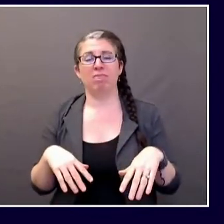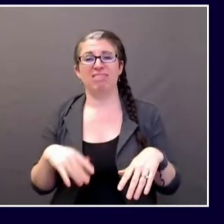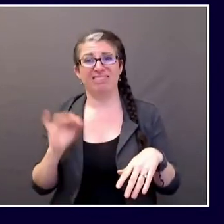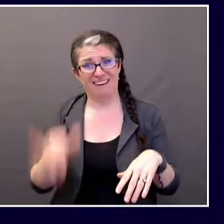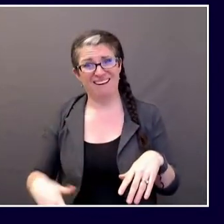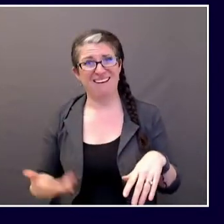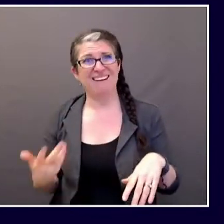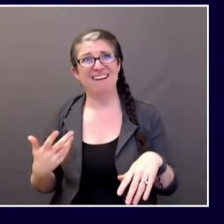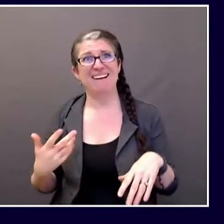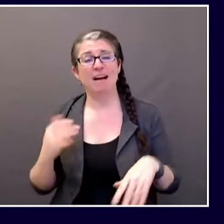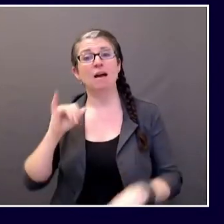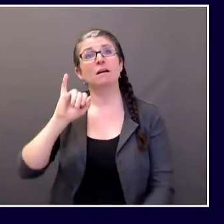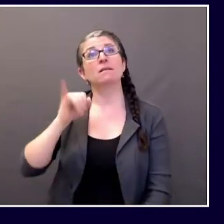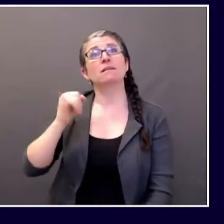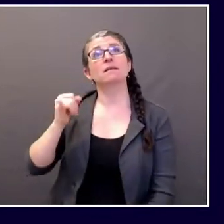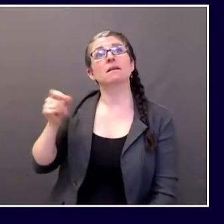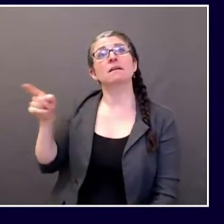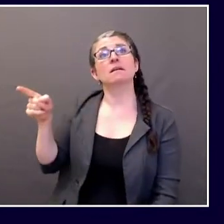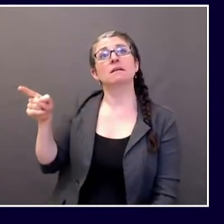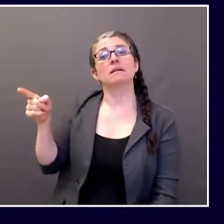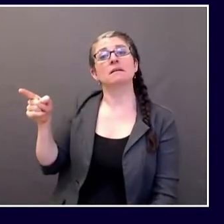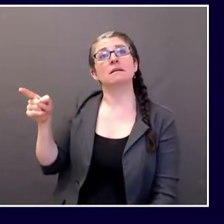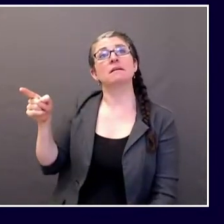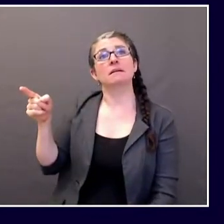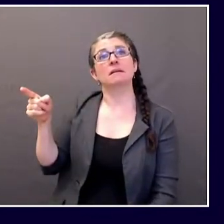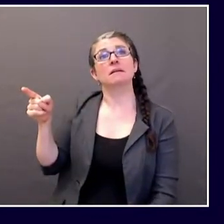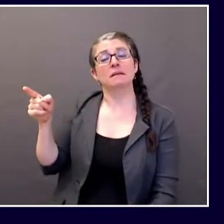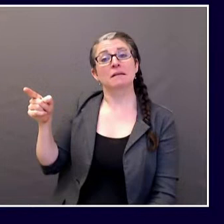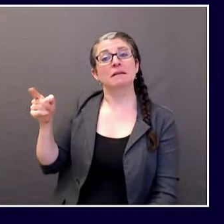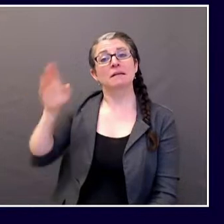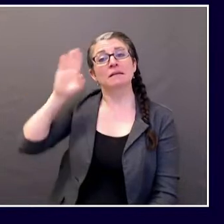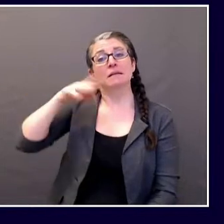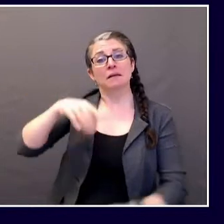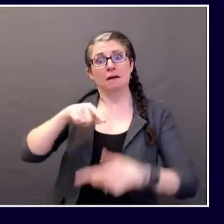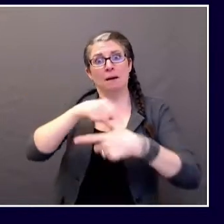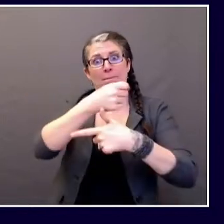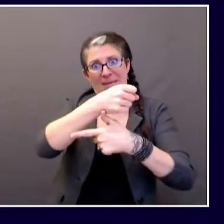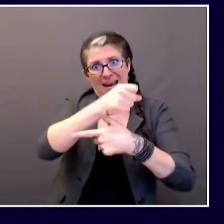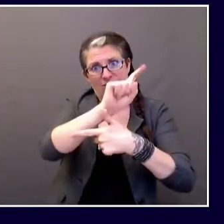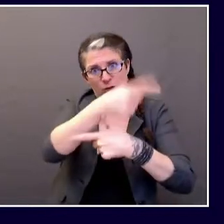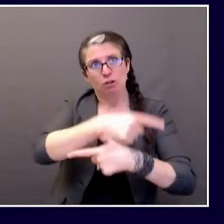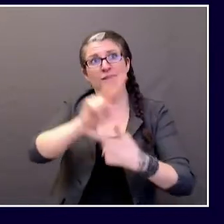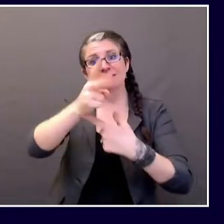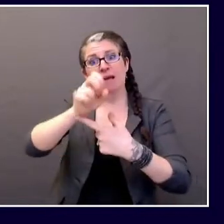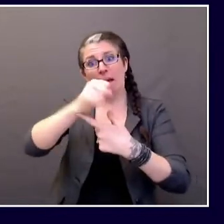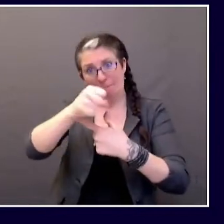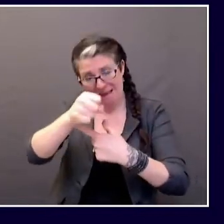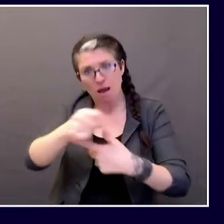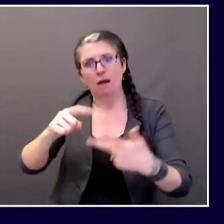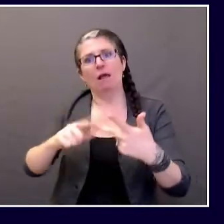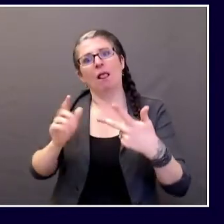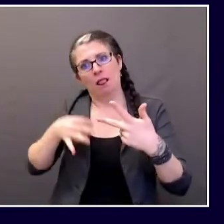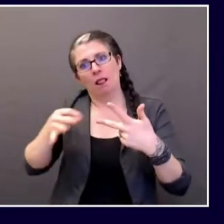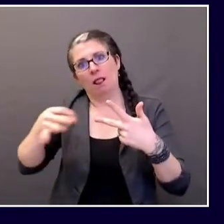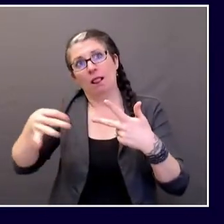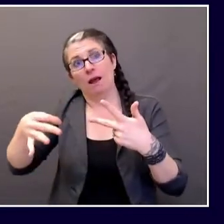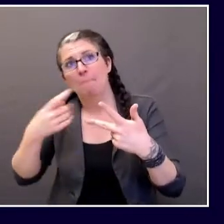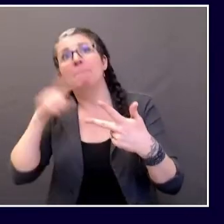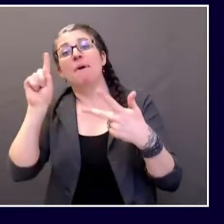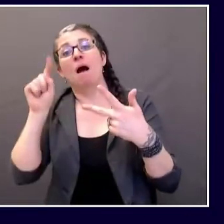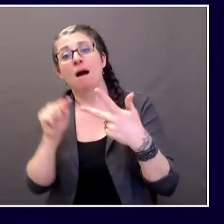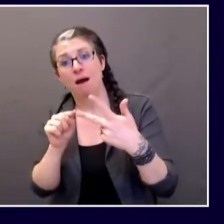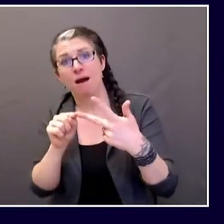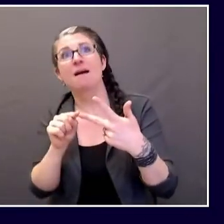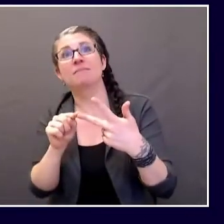was tested, Brazil, South Africa, as well as in the United States, we have a good understanding of the fact that it performs very